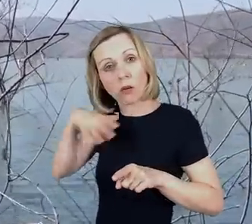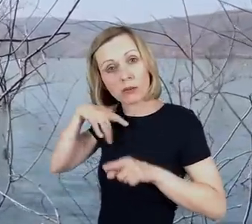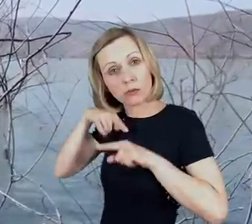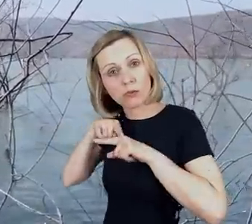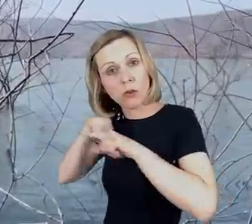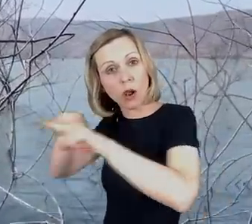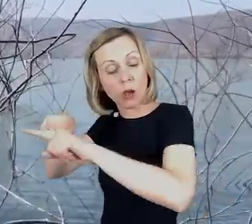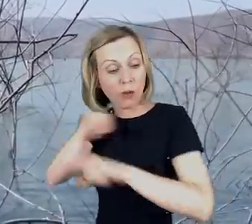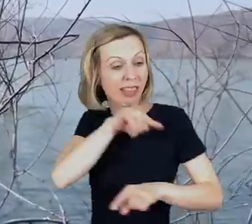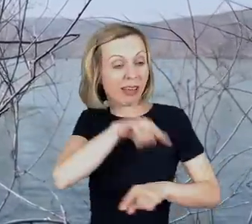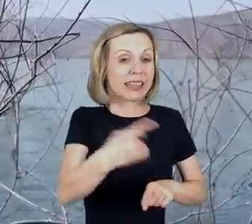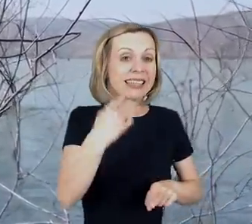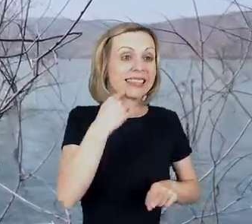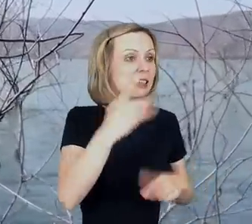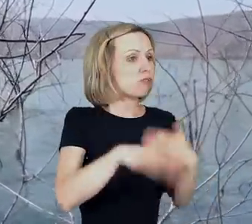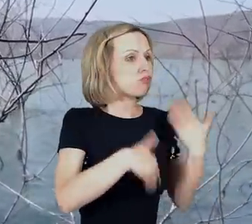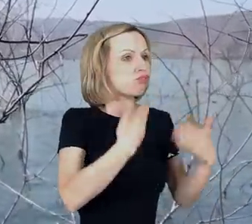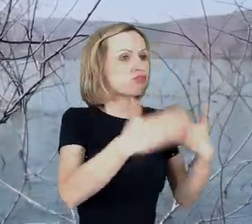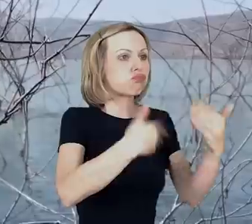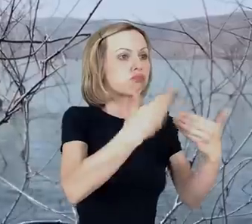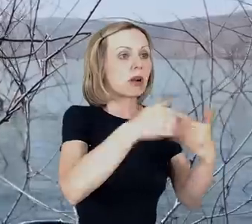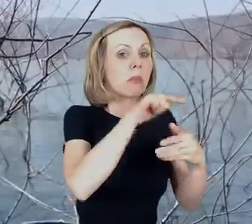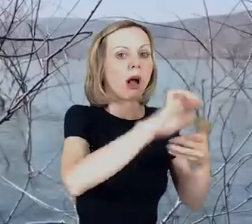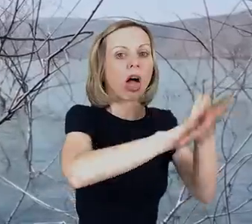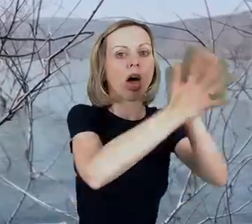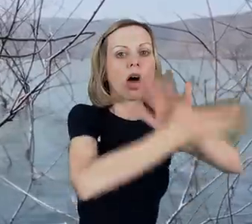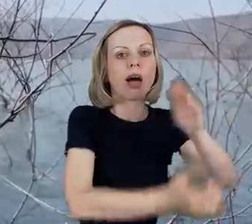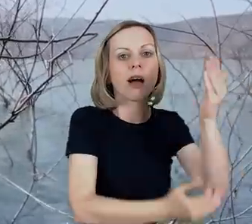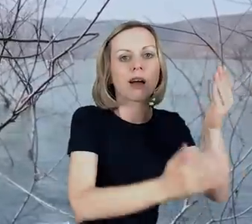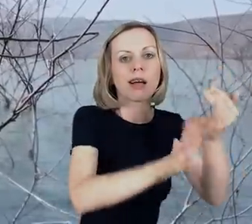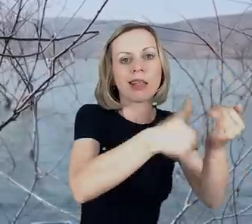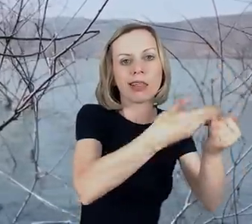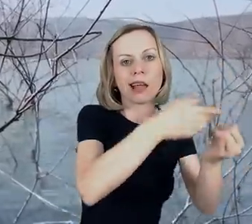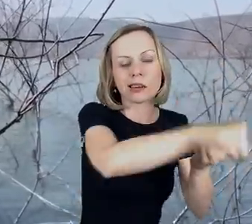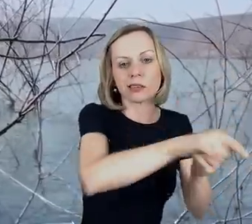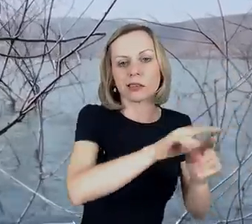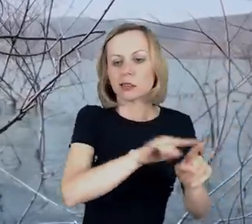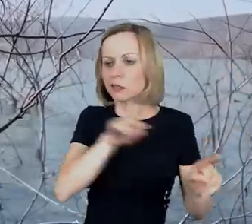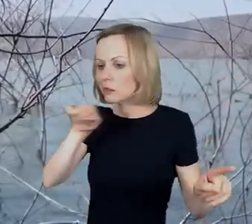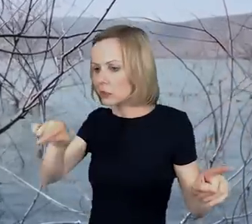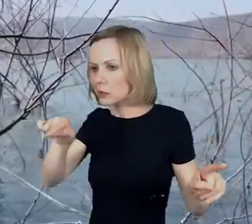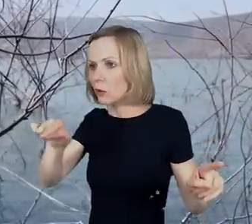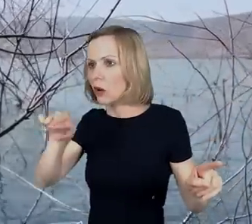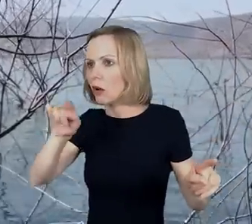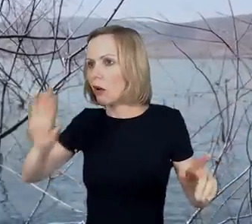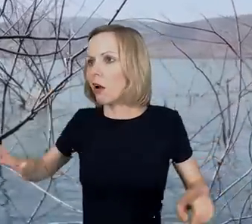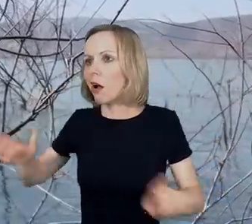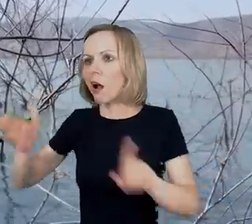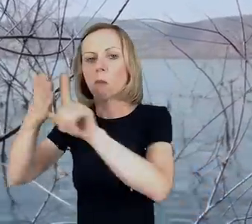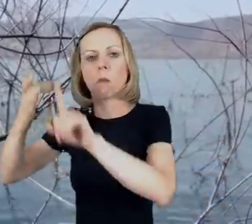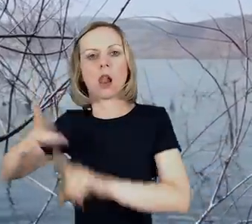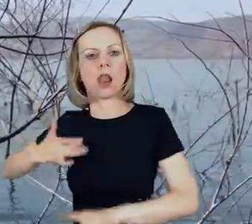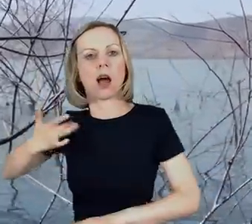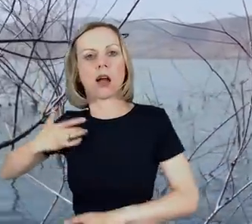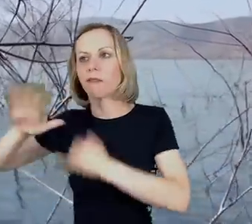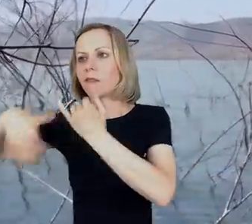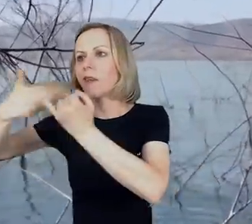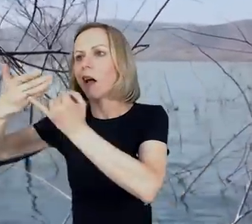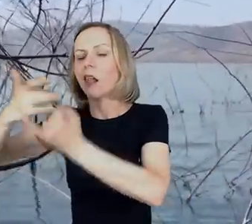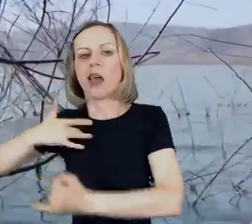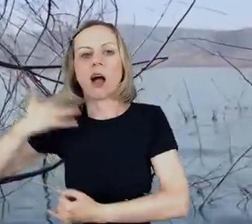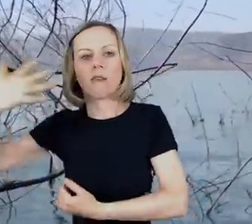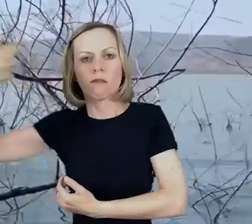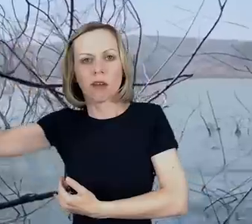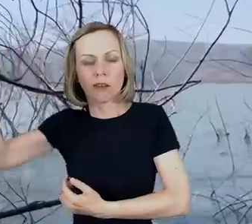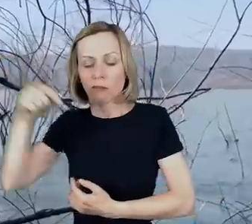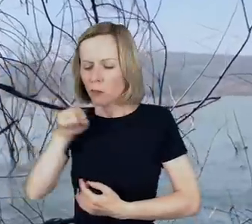are many who take it. For the gate is narrow and the road is hard that leads to life, and